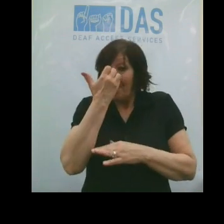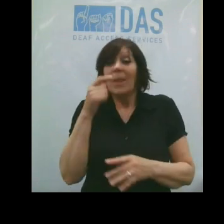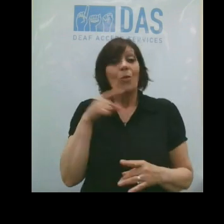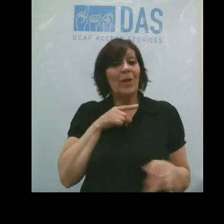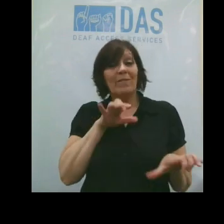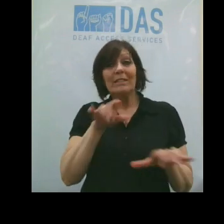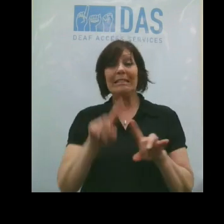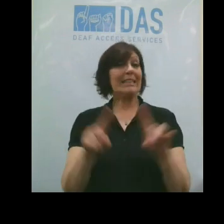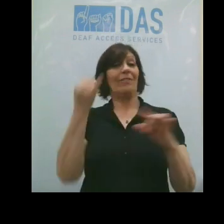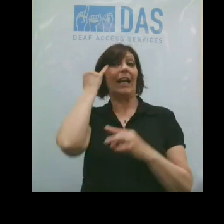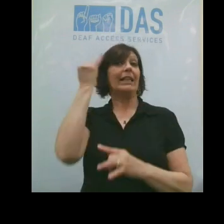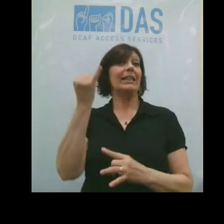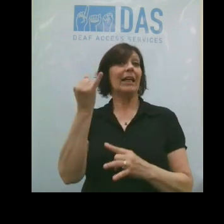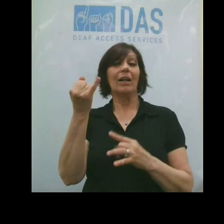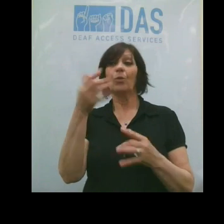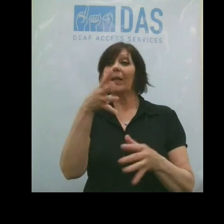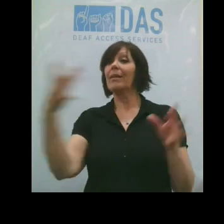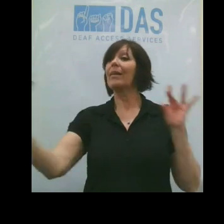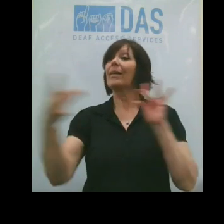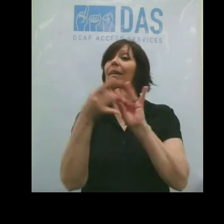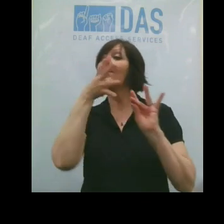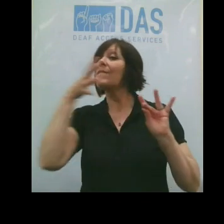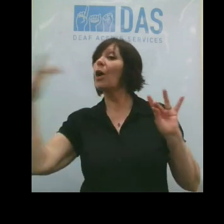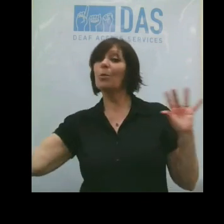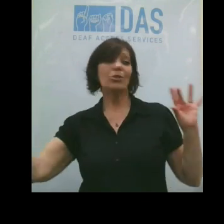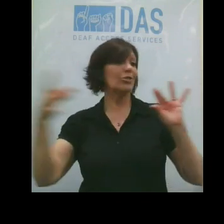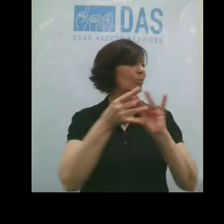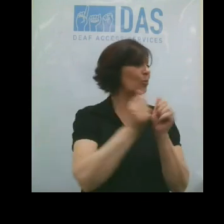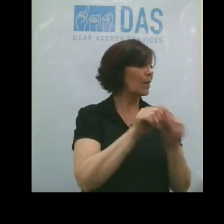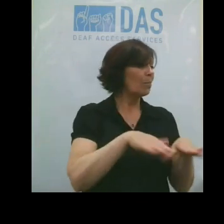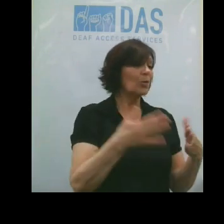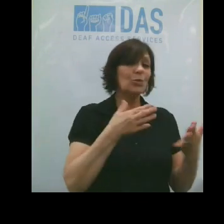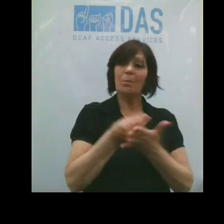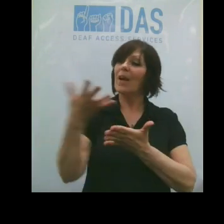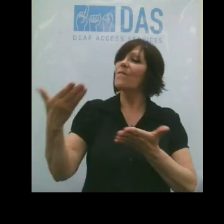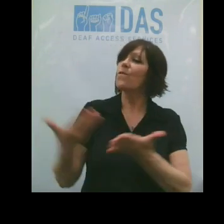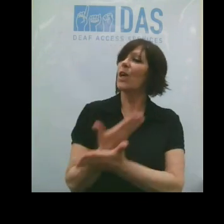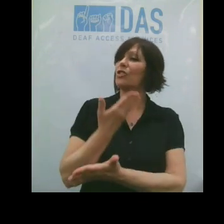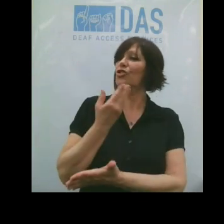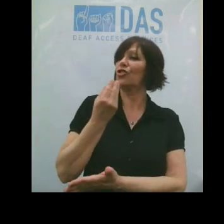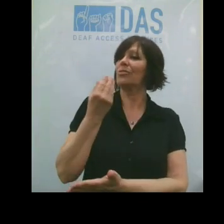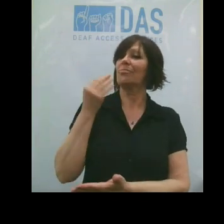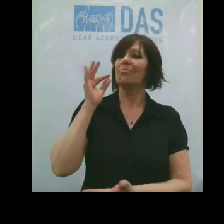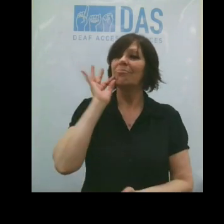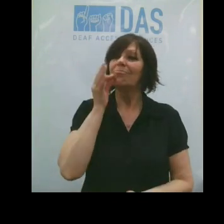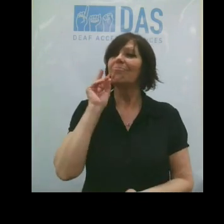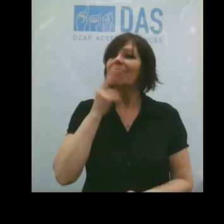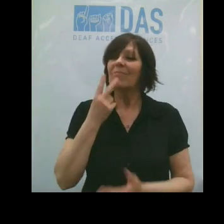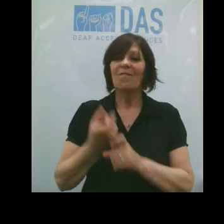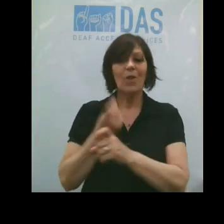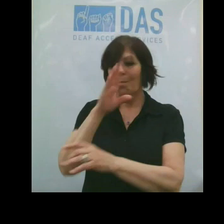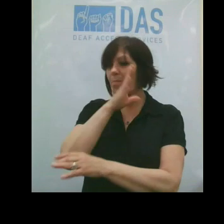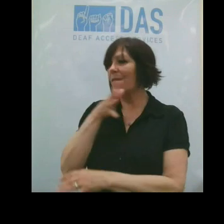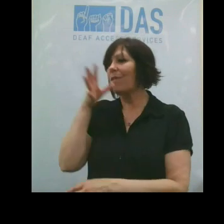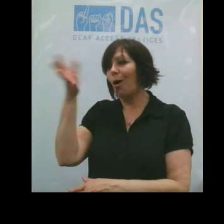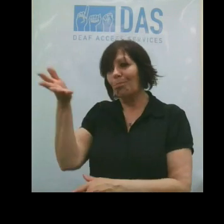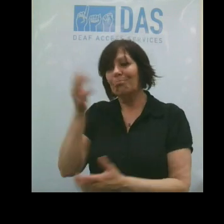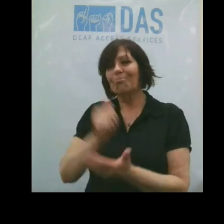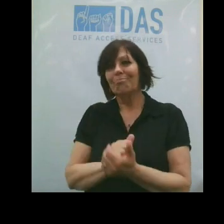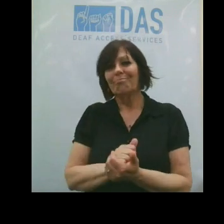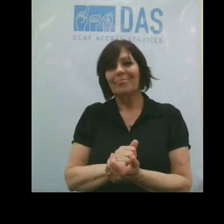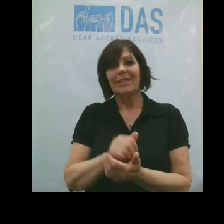site. It connects farmers with the public and public with the farmers, so you can buy fresh produce, fresh goods straight from the farm.